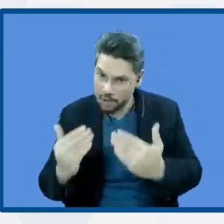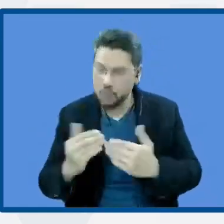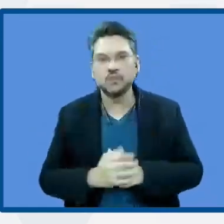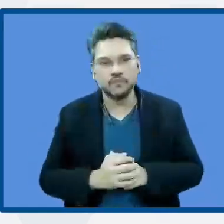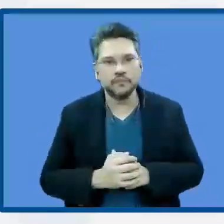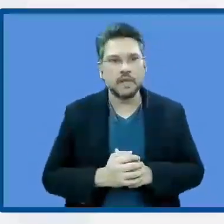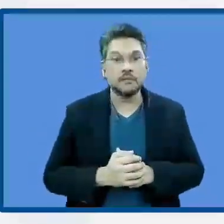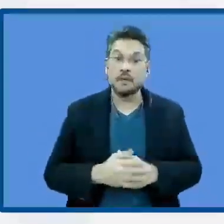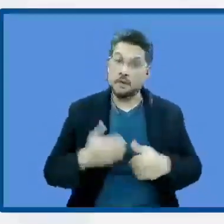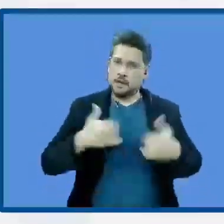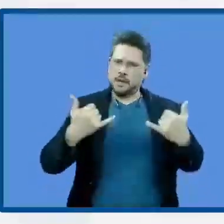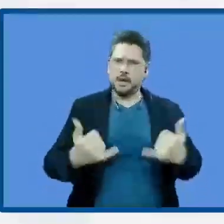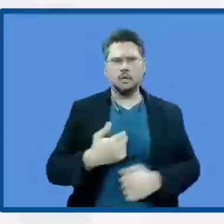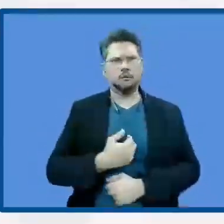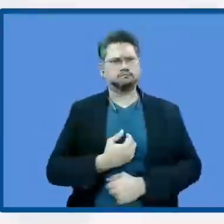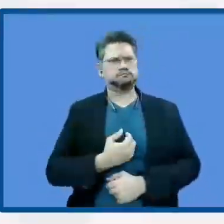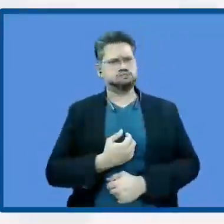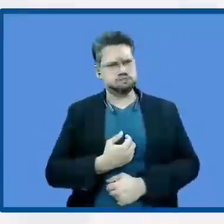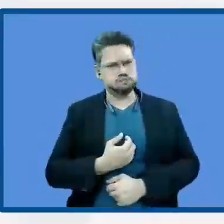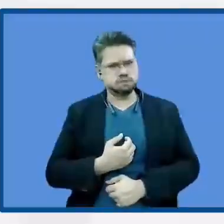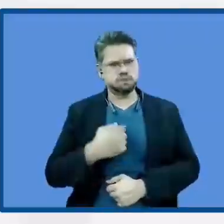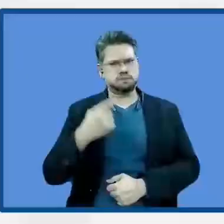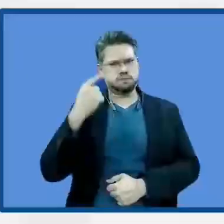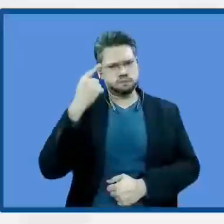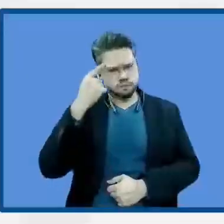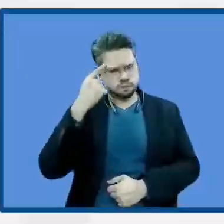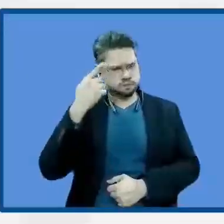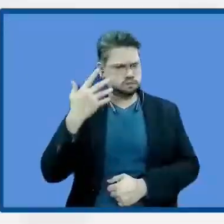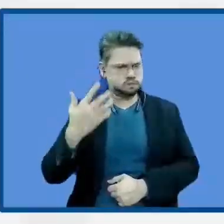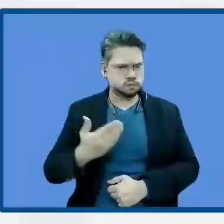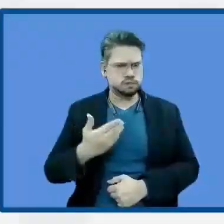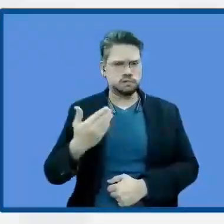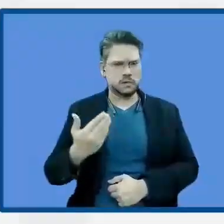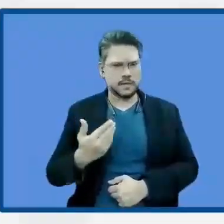these elements that our panelists mentioned are